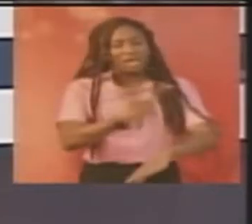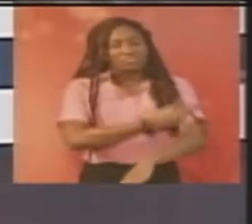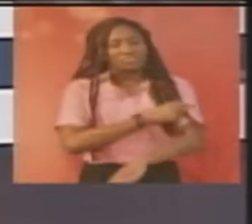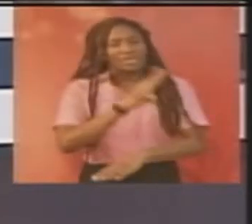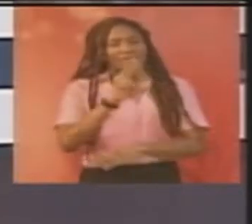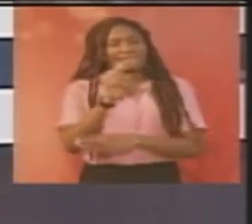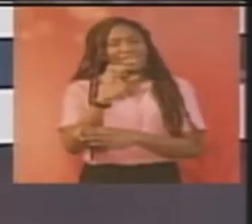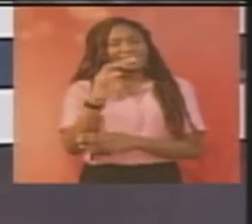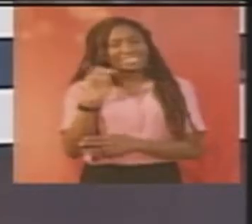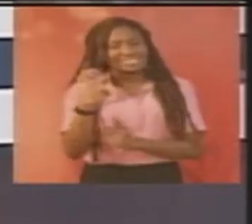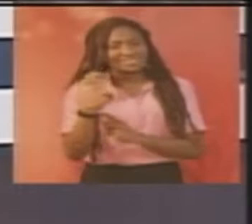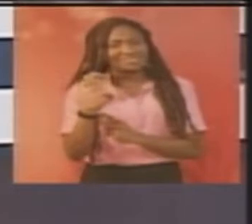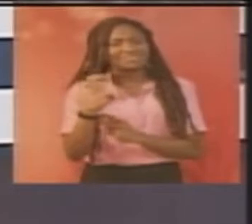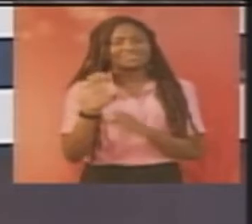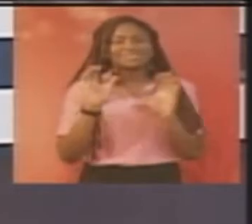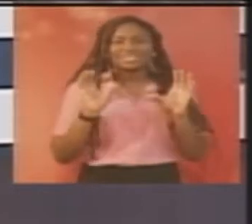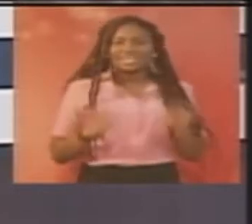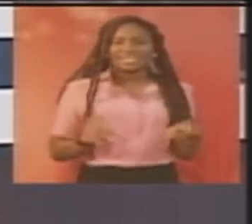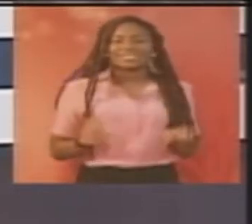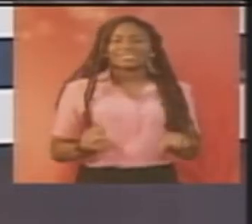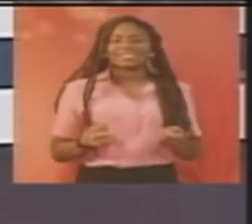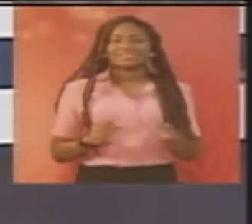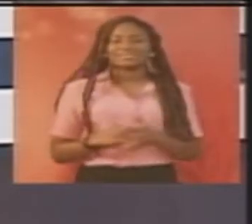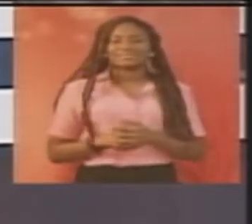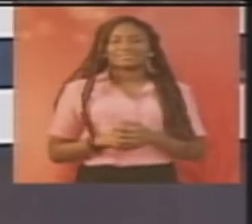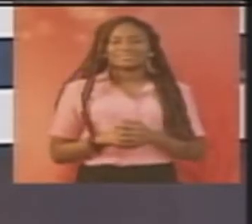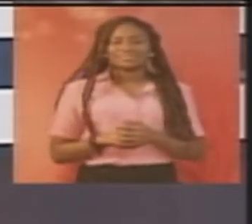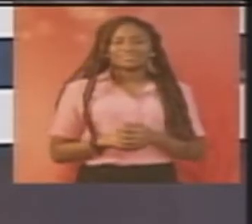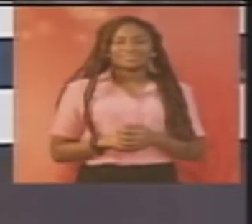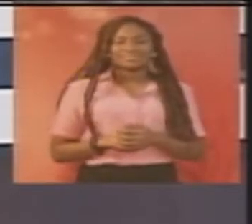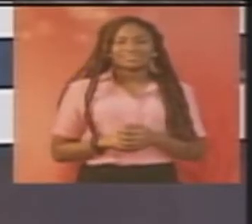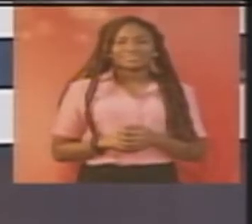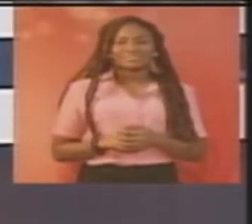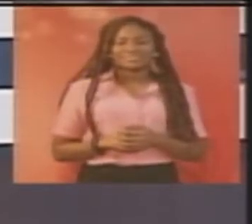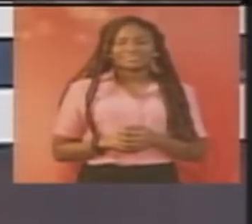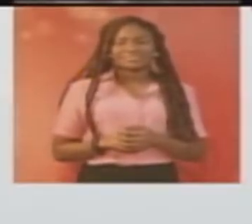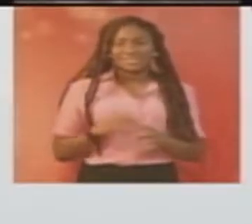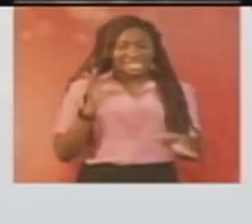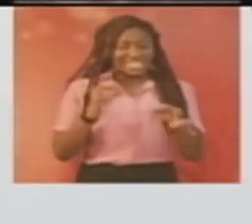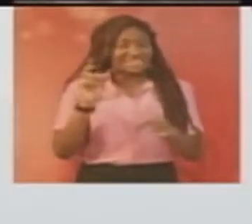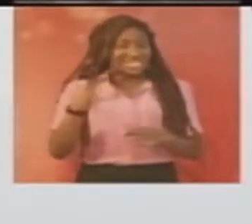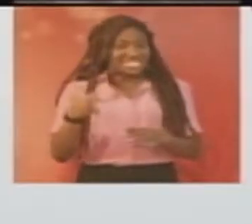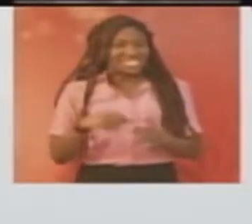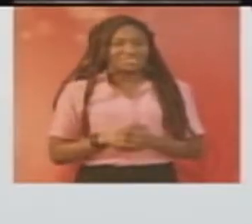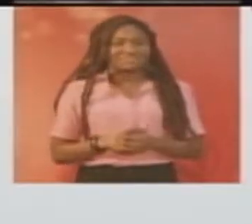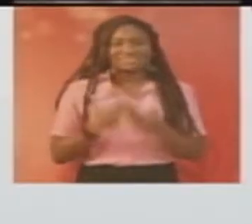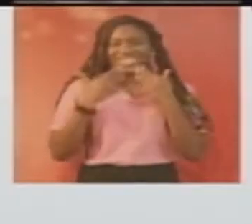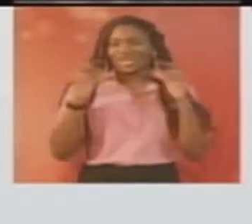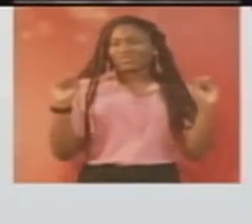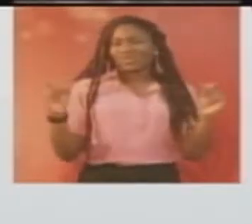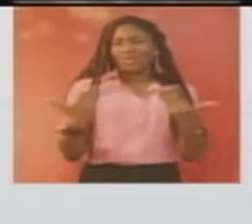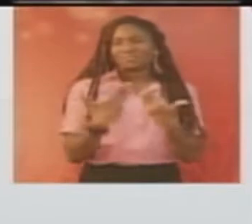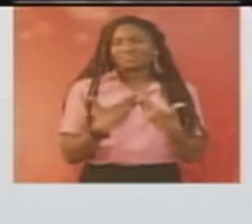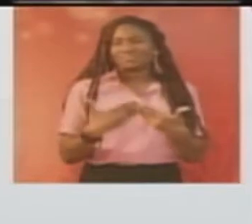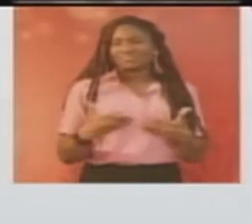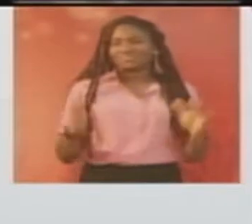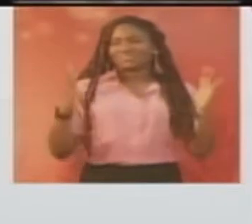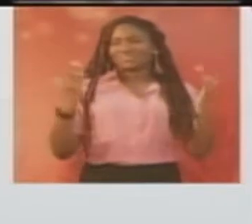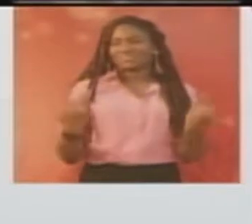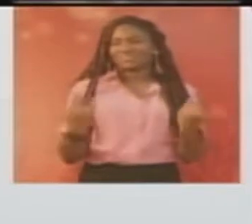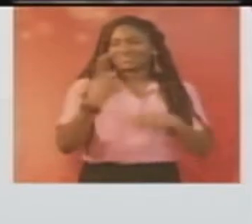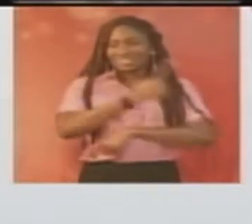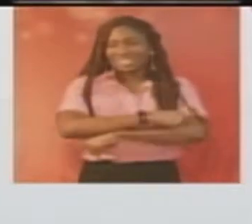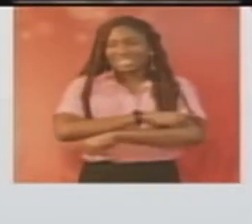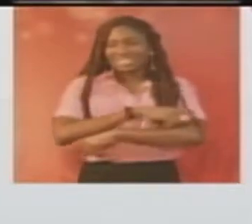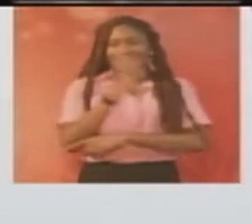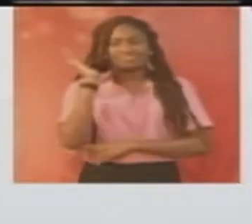status can be updated if necessary. Thanks to everyone. We have come to the end